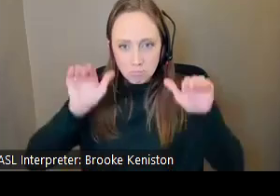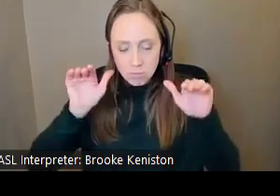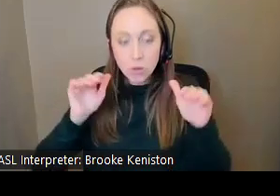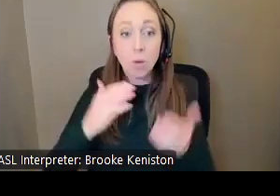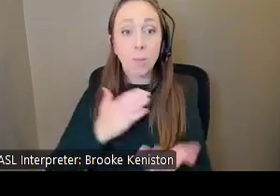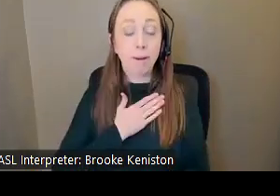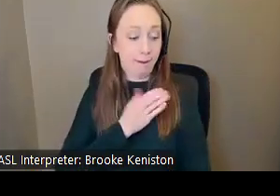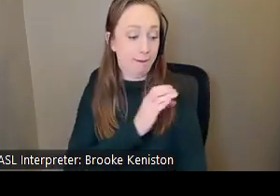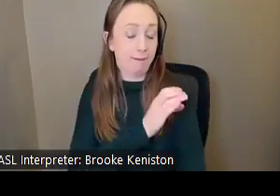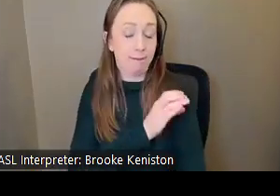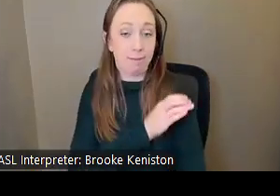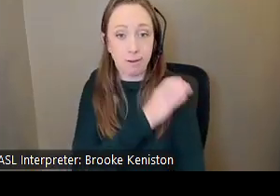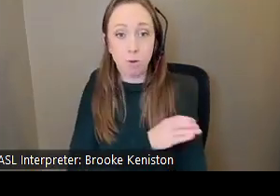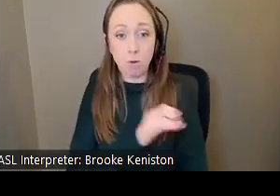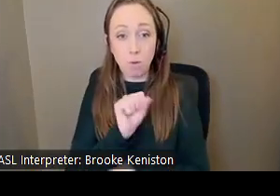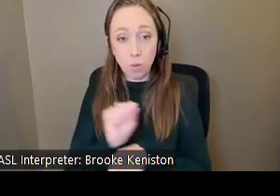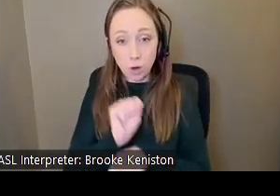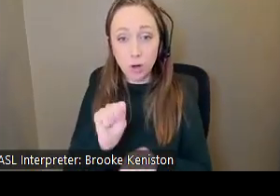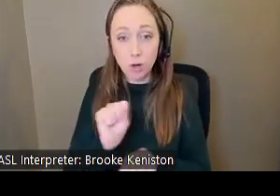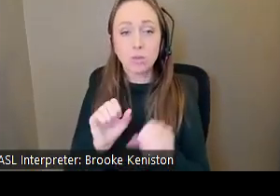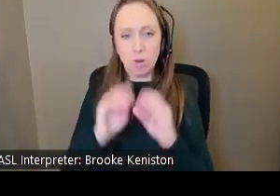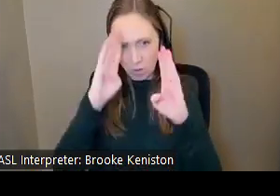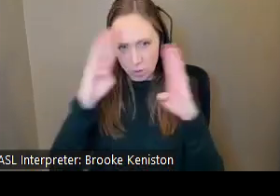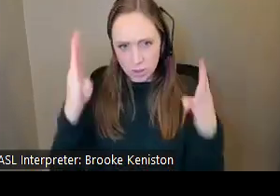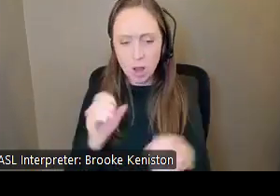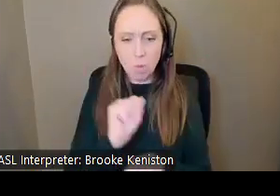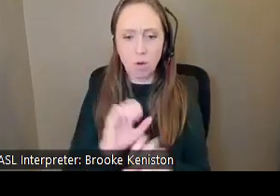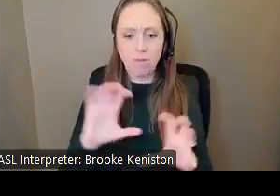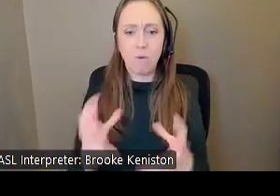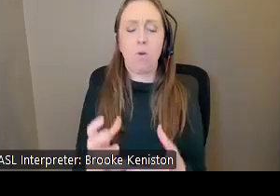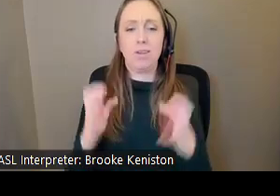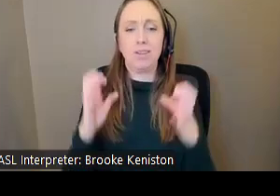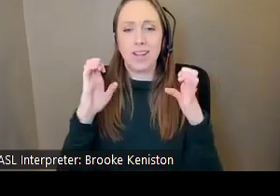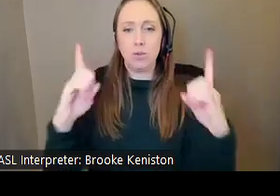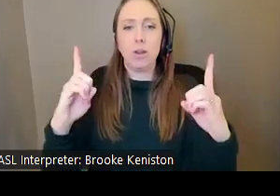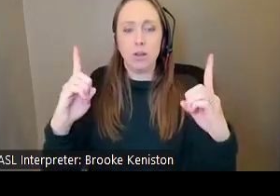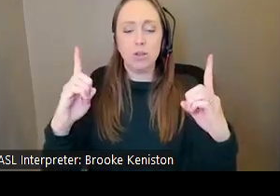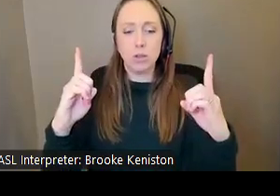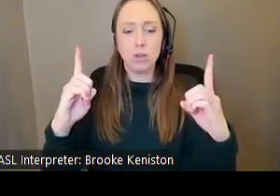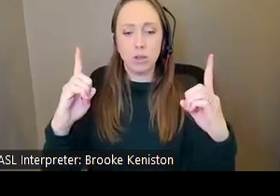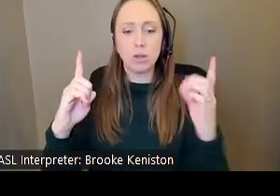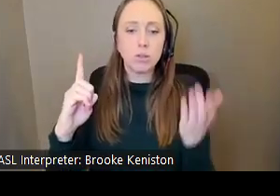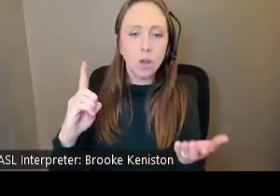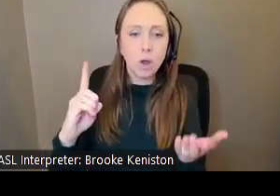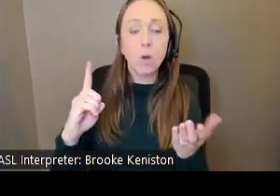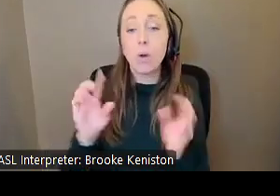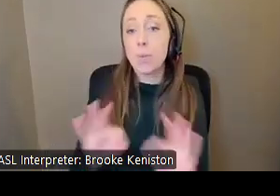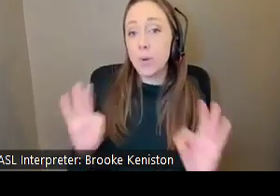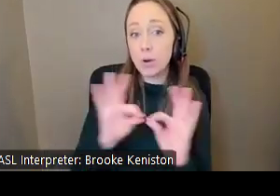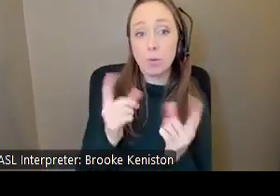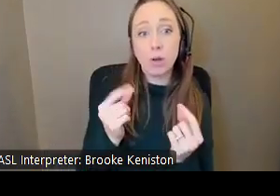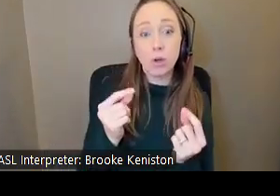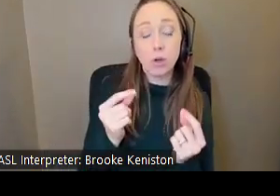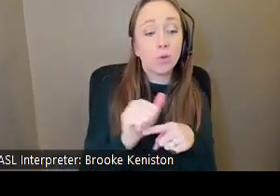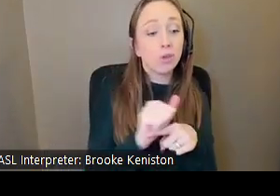focused on workforce education, and that really looking at physicians on one end and then also training behavioral health